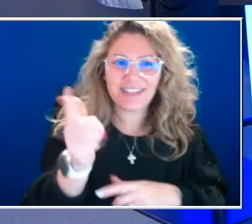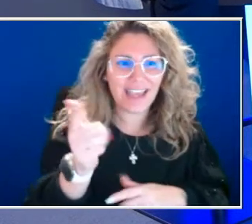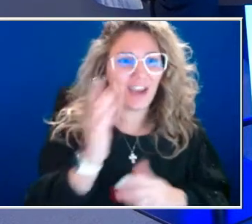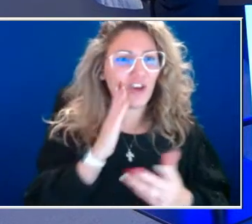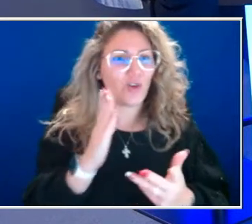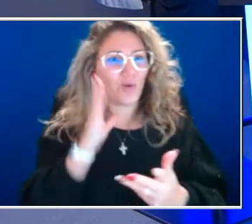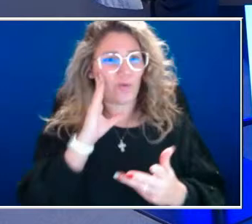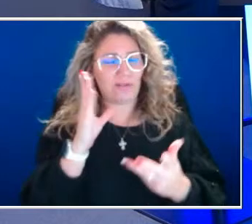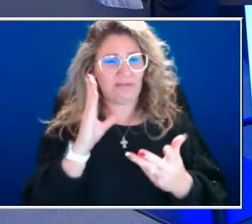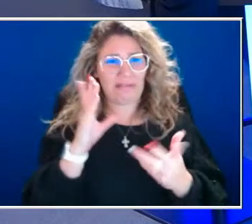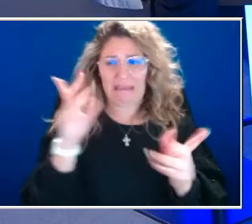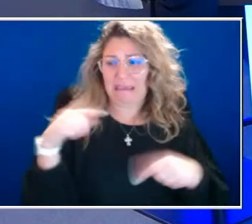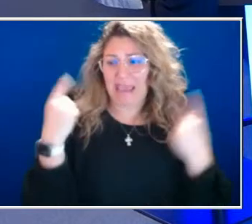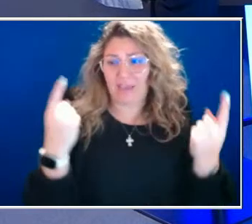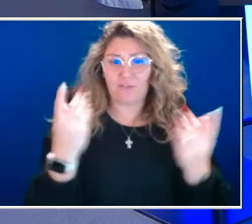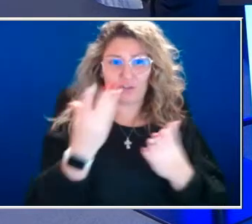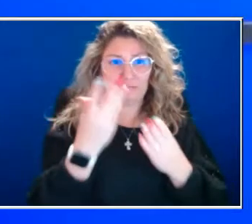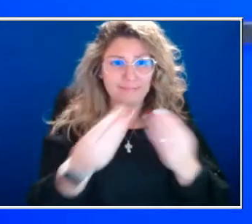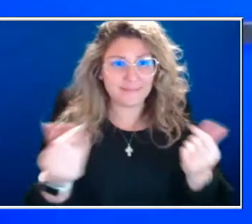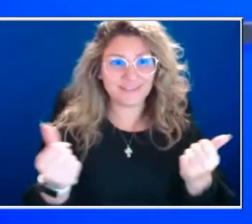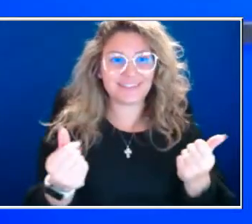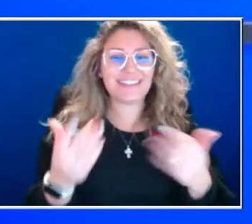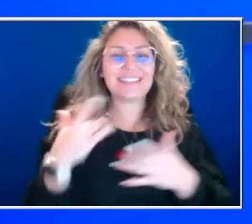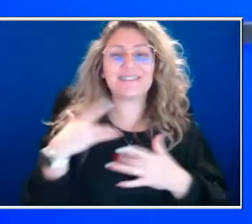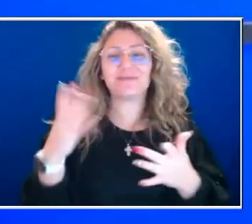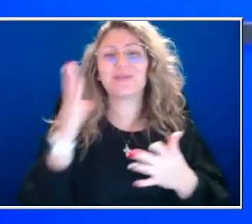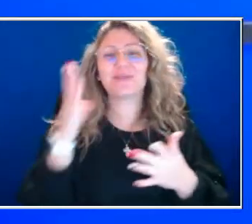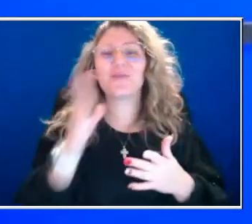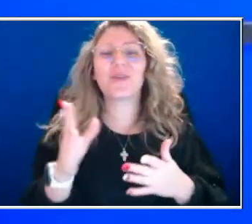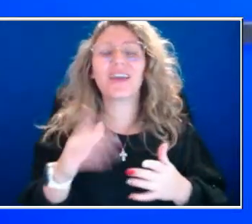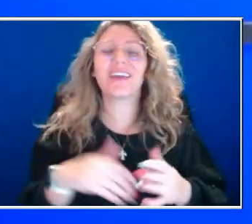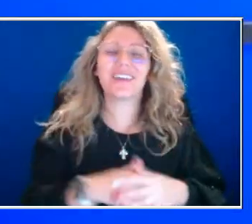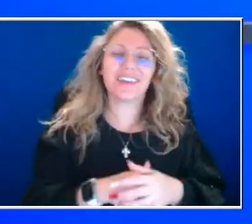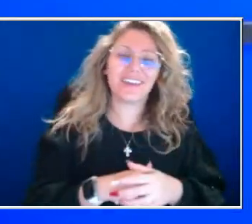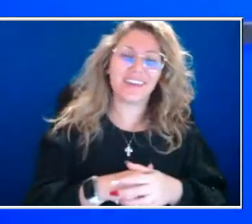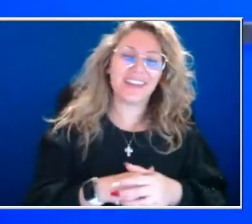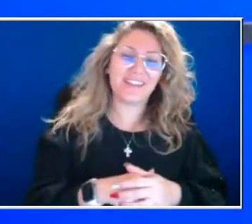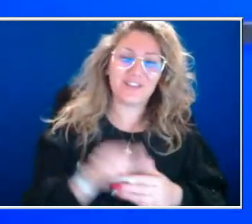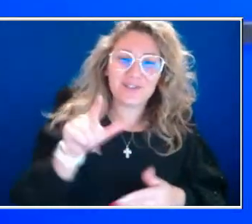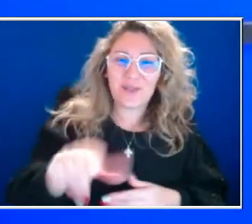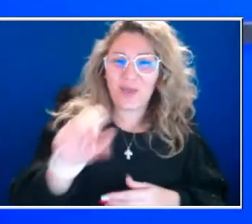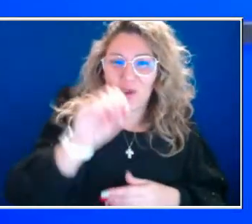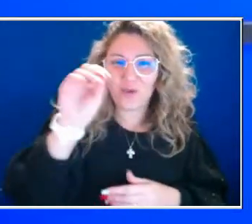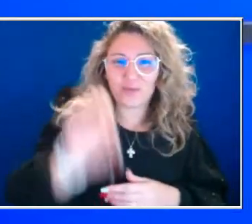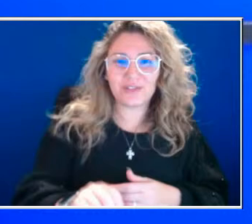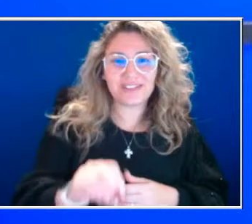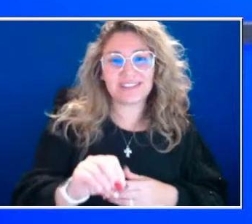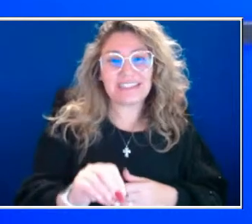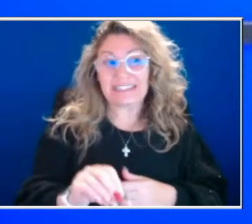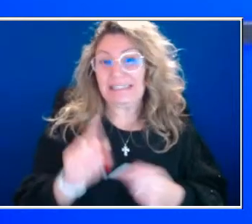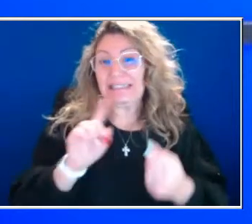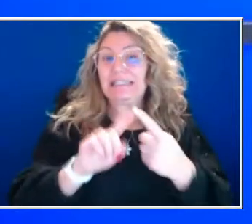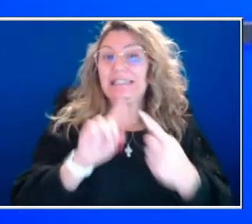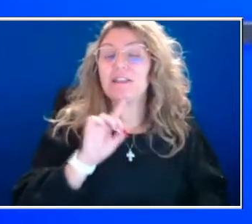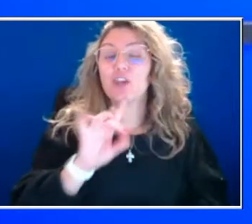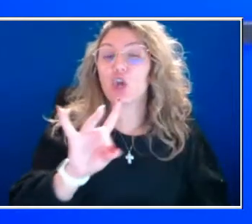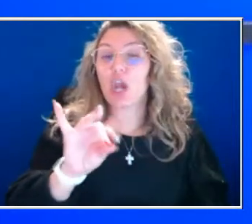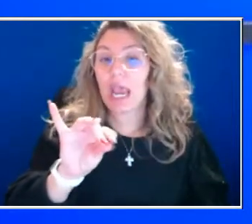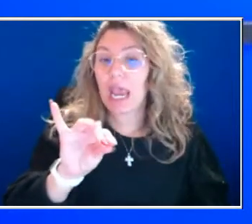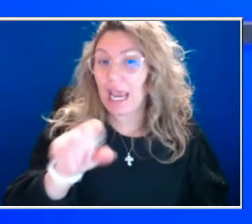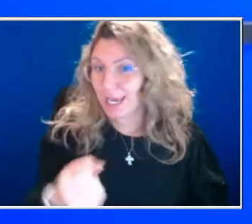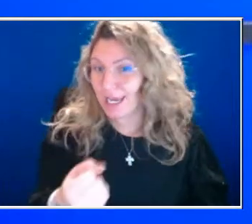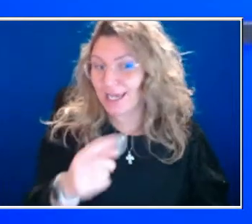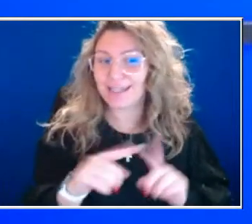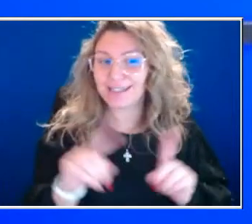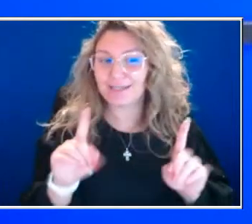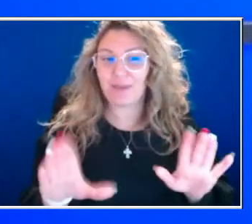They usually do. There's been some data that a low percentage of women, even into their 80s, experience those symptoms. But the vast majority of